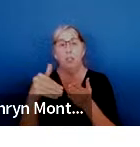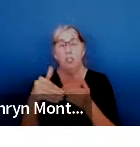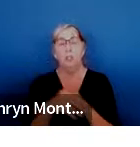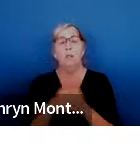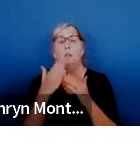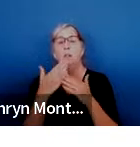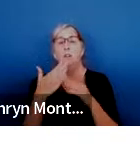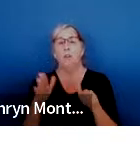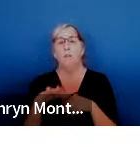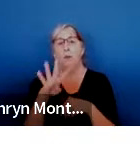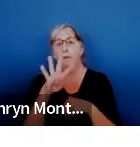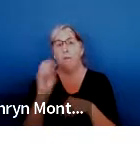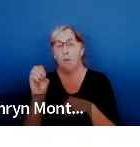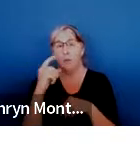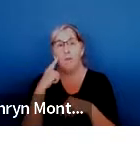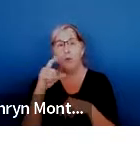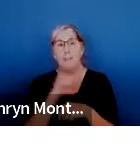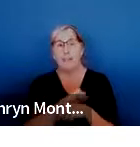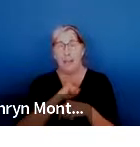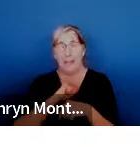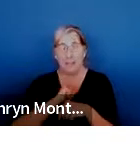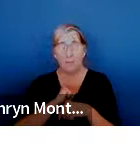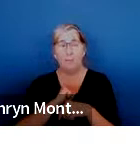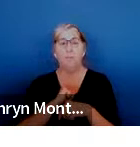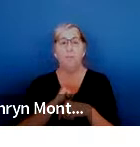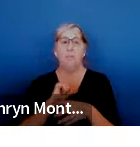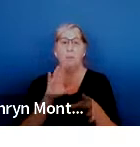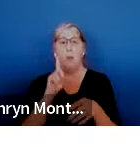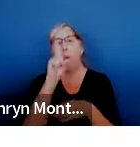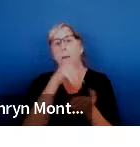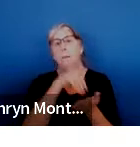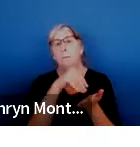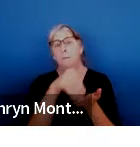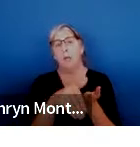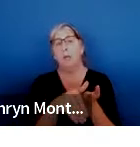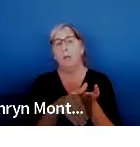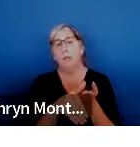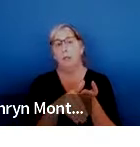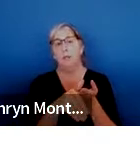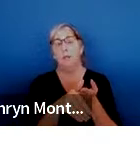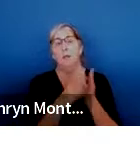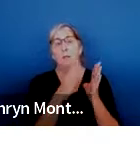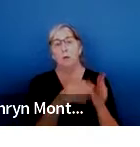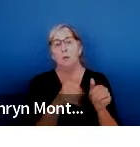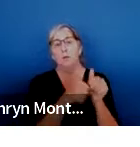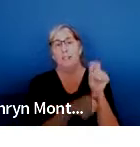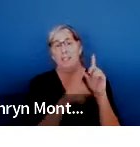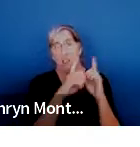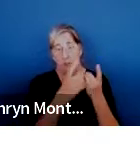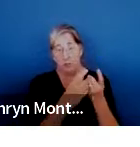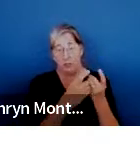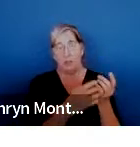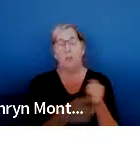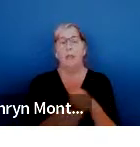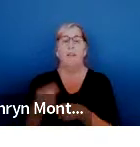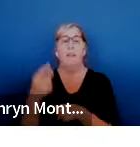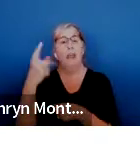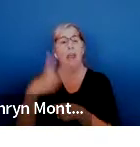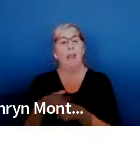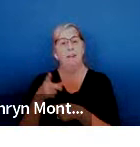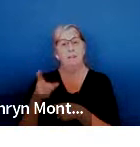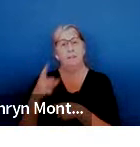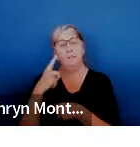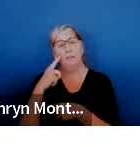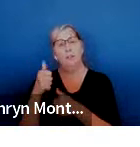divide that by 40 for the Senate. So you get about 1 million constituents per Senate district, and half of that in each